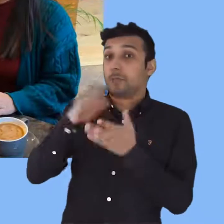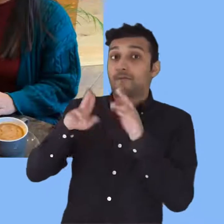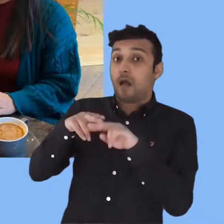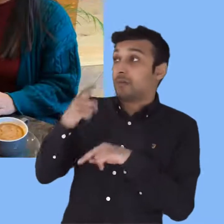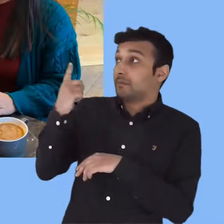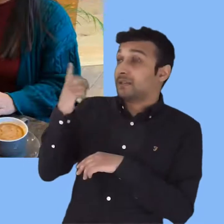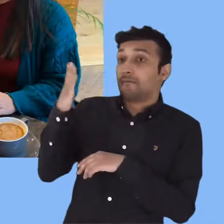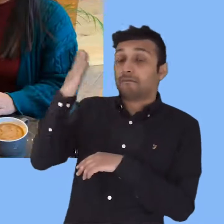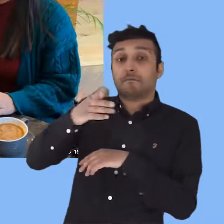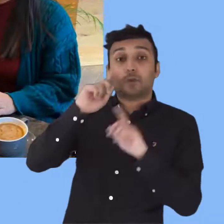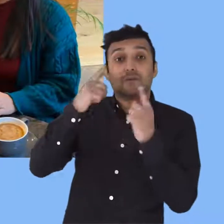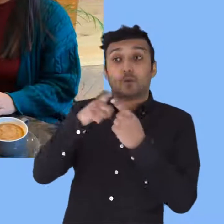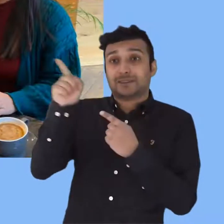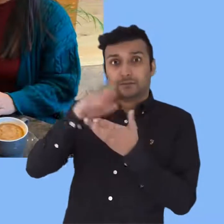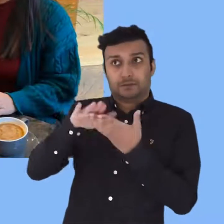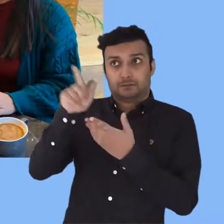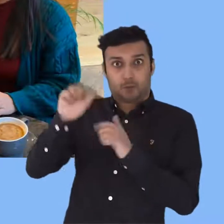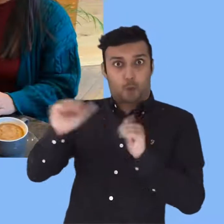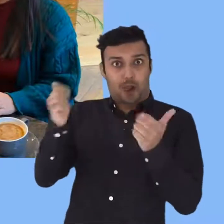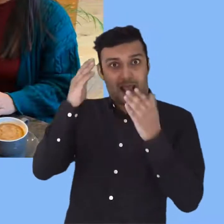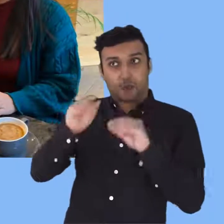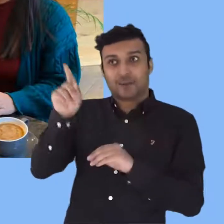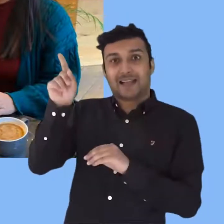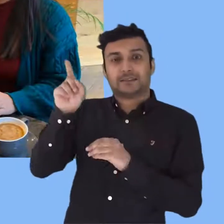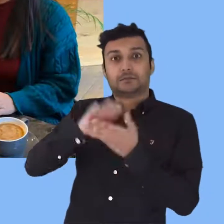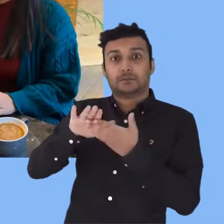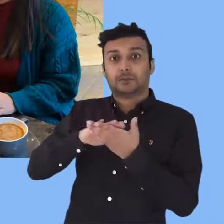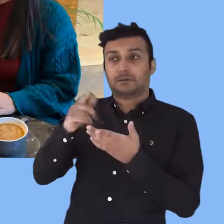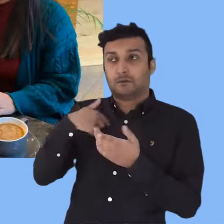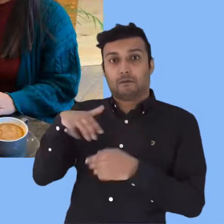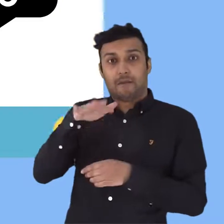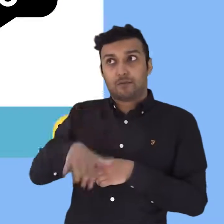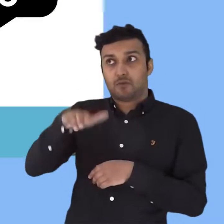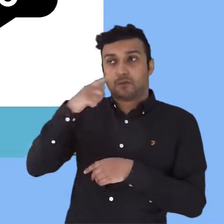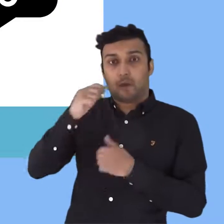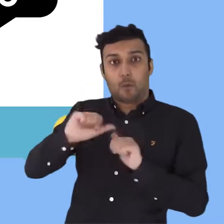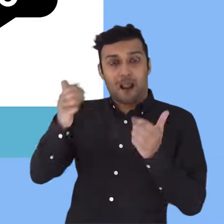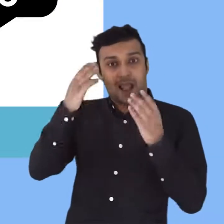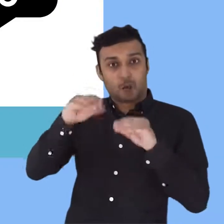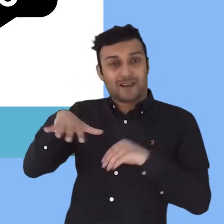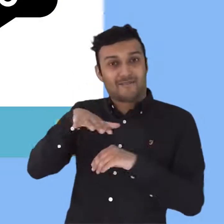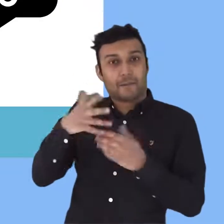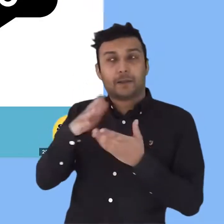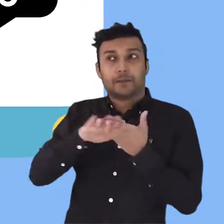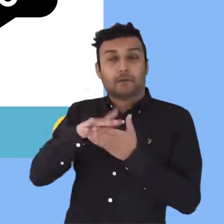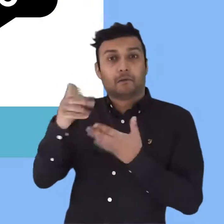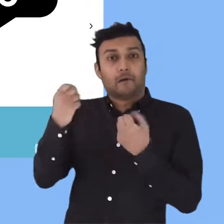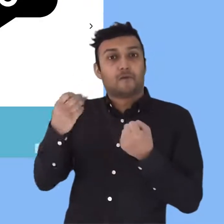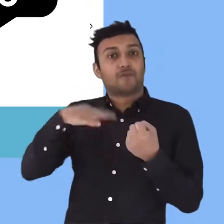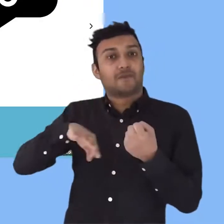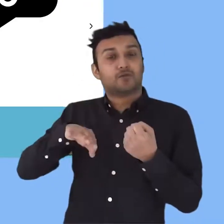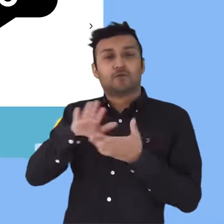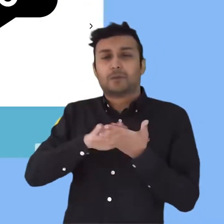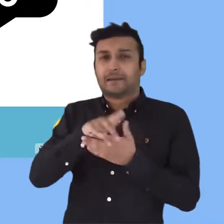of graduates, for example. So I think it's just important to self-reflect together and think about who